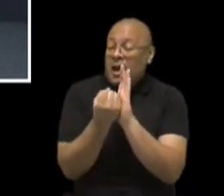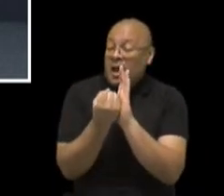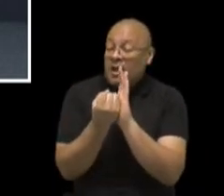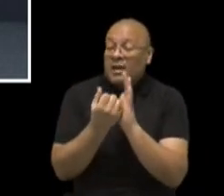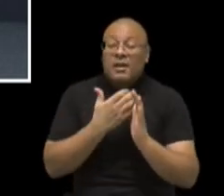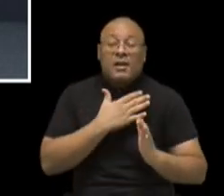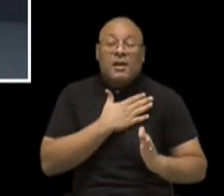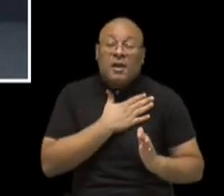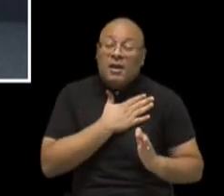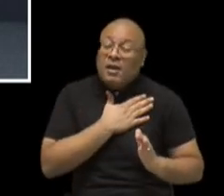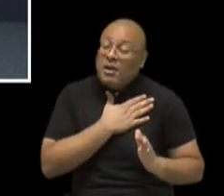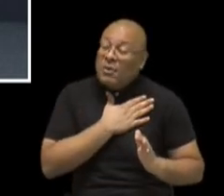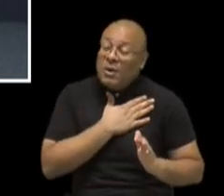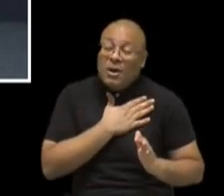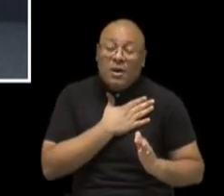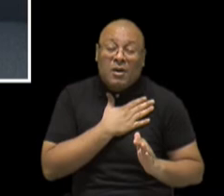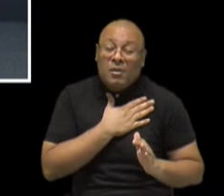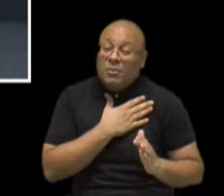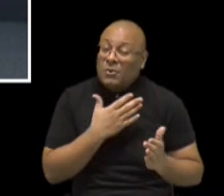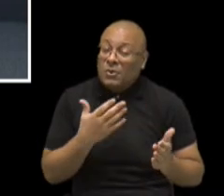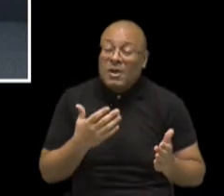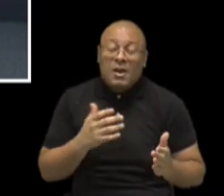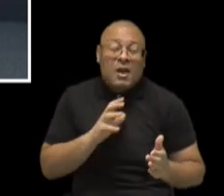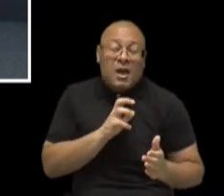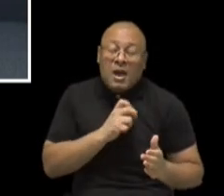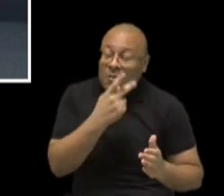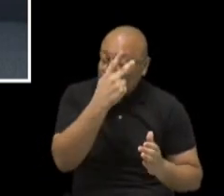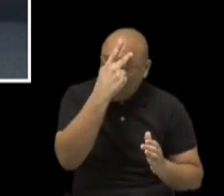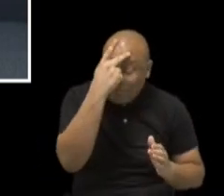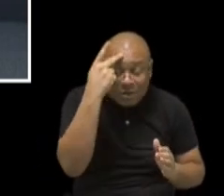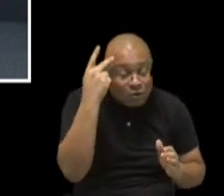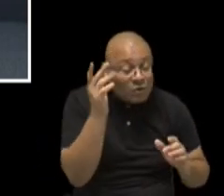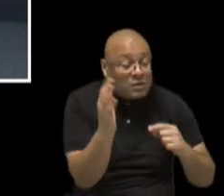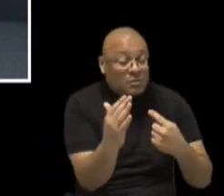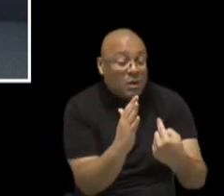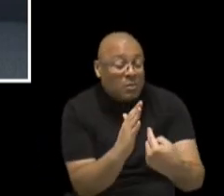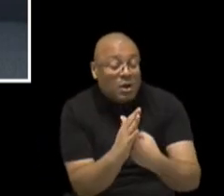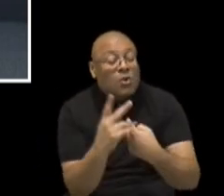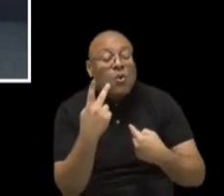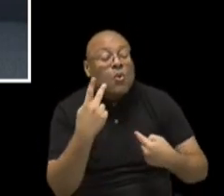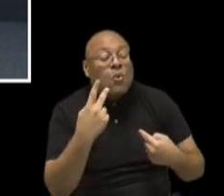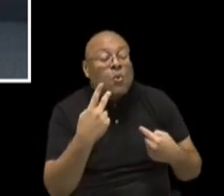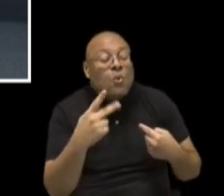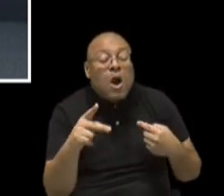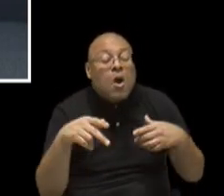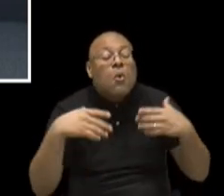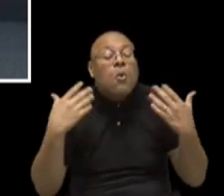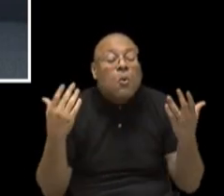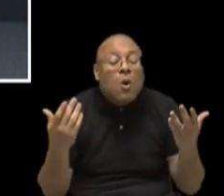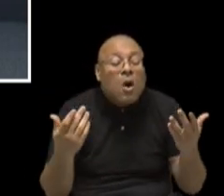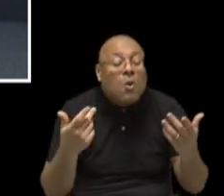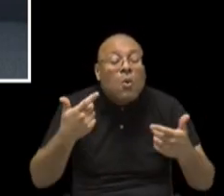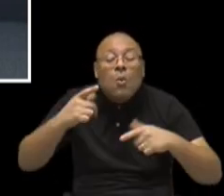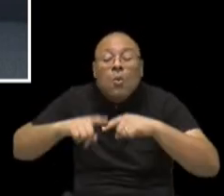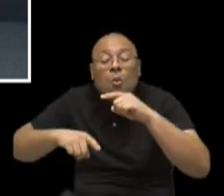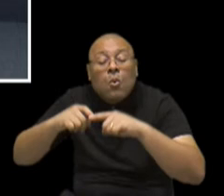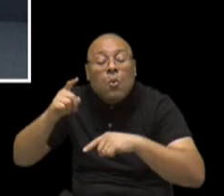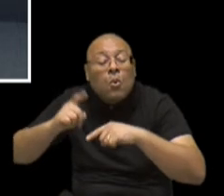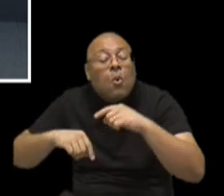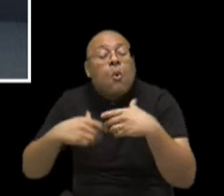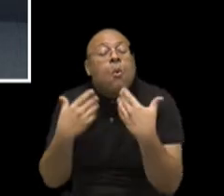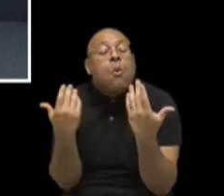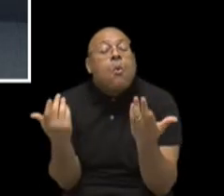7 and going, you know, and I love when people ask me, oh, where's that flea market? As if I'm going to the best flea